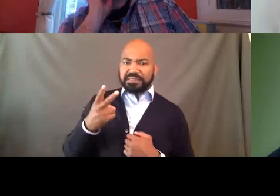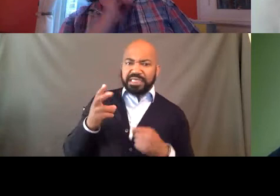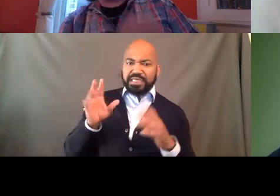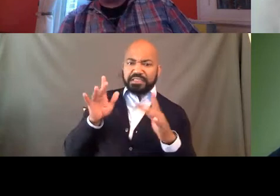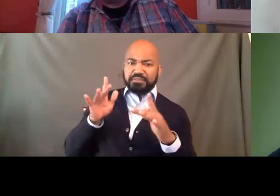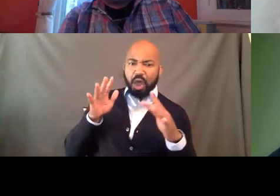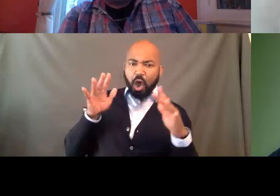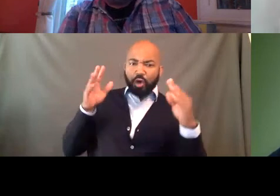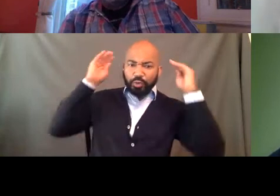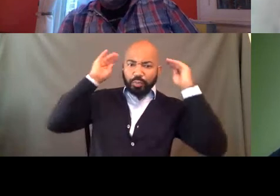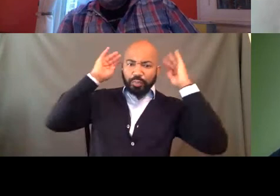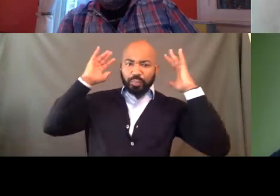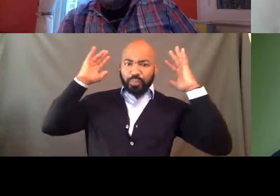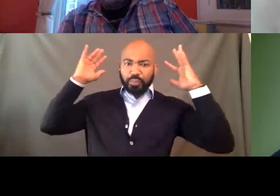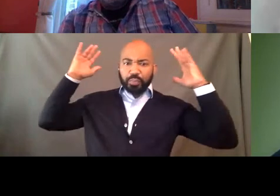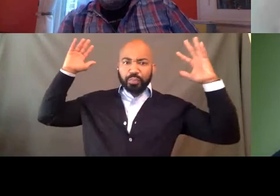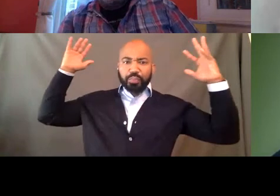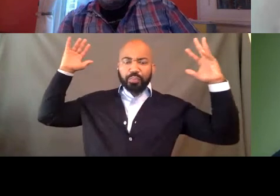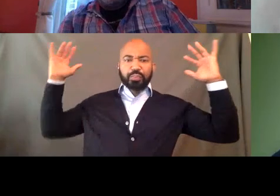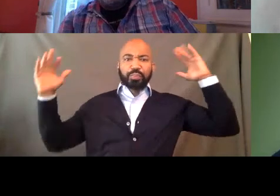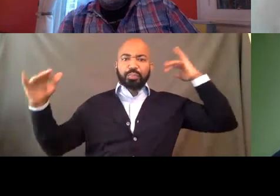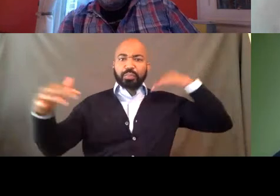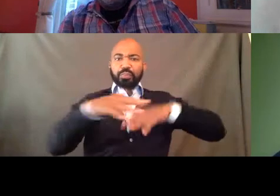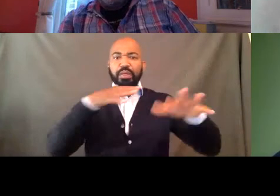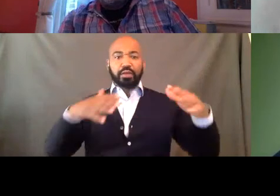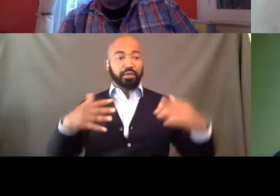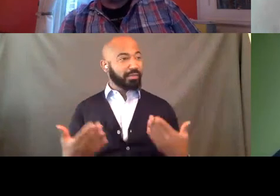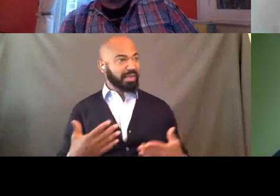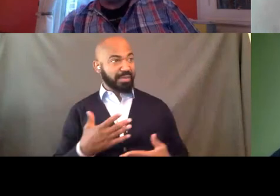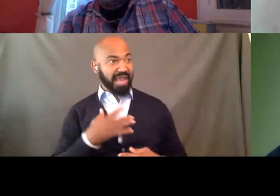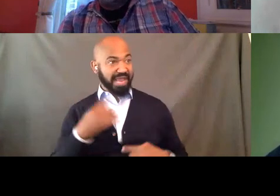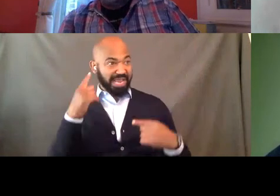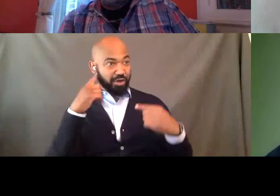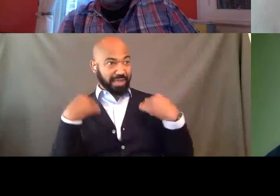of the background. It might be my ears. I don't know.